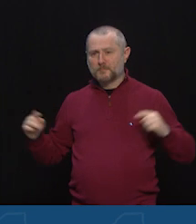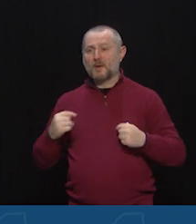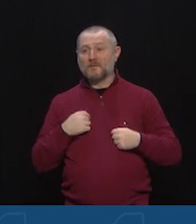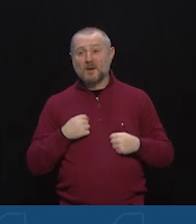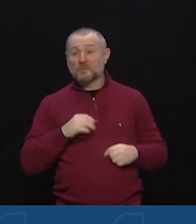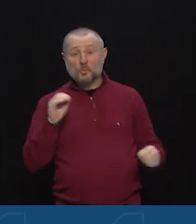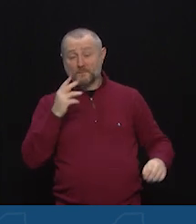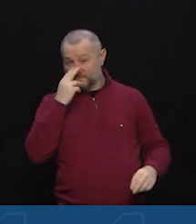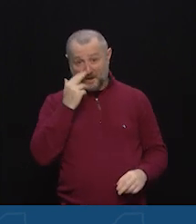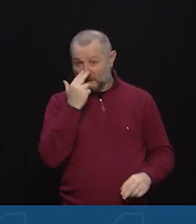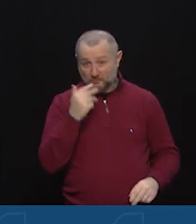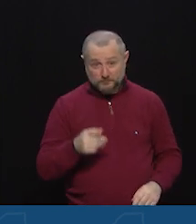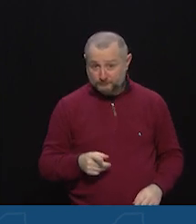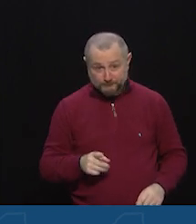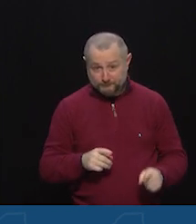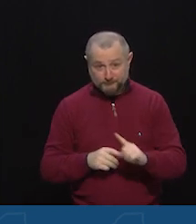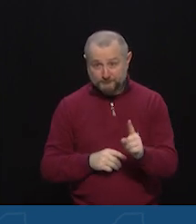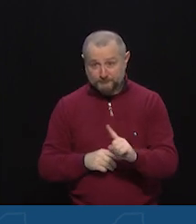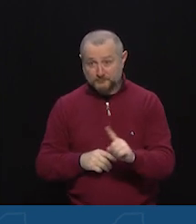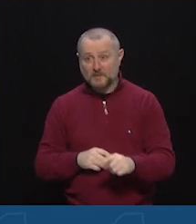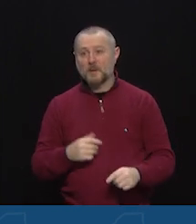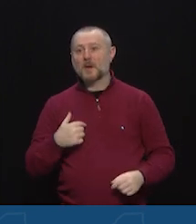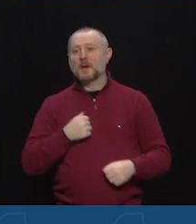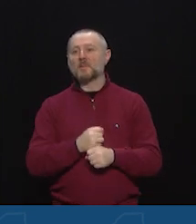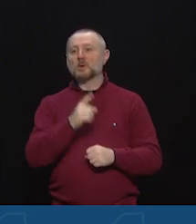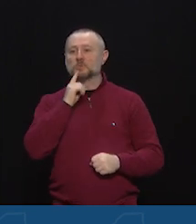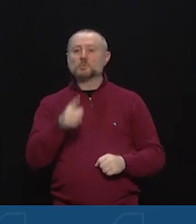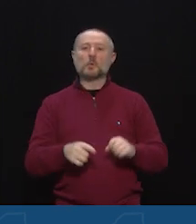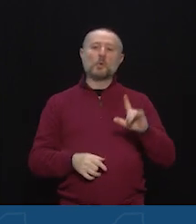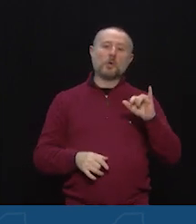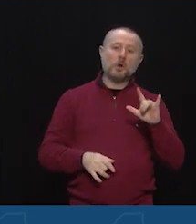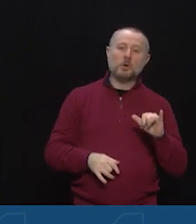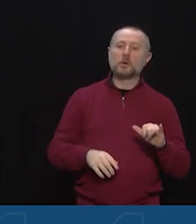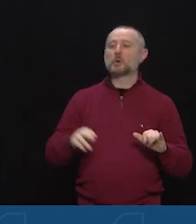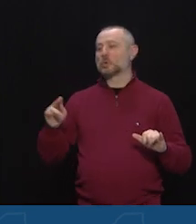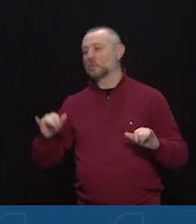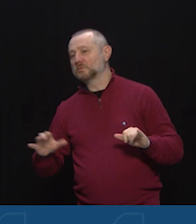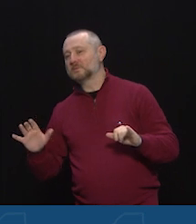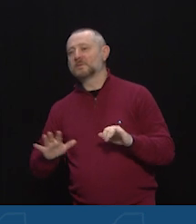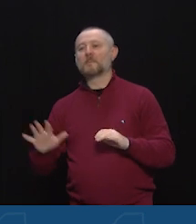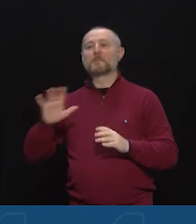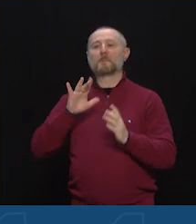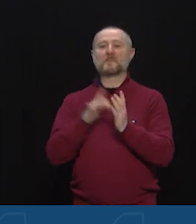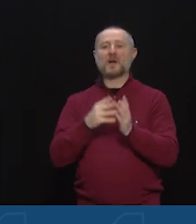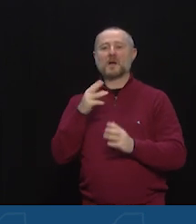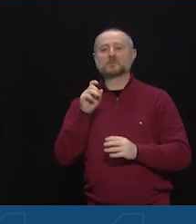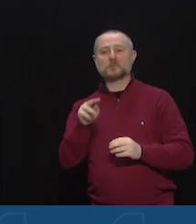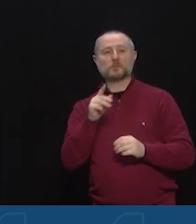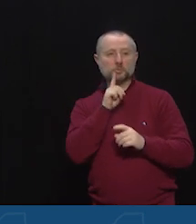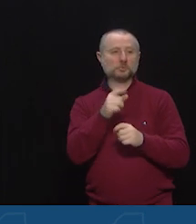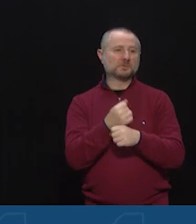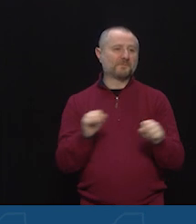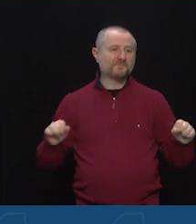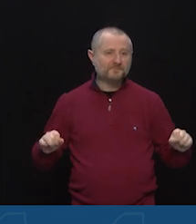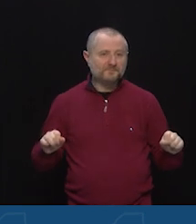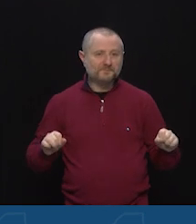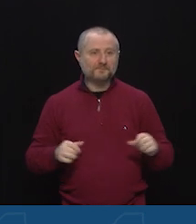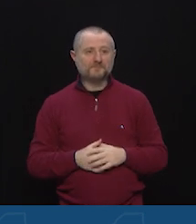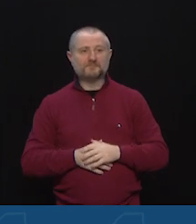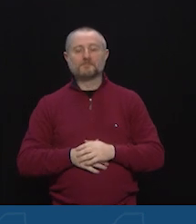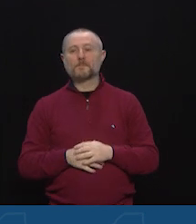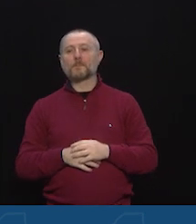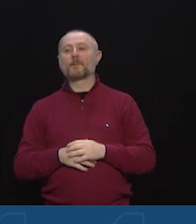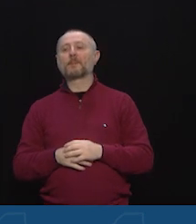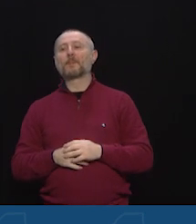from Long Island up to New York City, Mid-Hudson area that are exposed right now are safe. So, Quick question. Just on a lighter